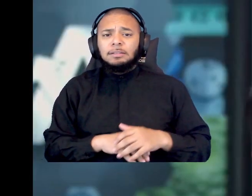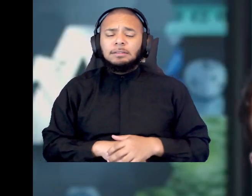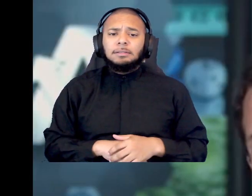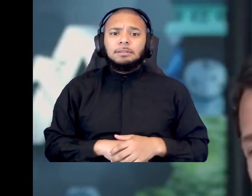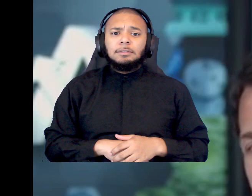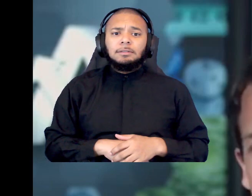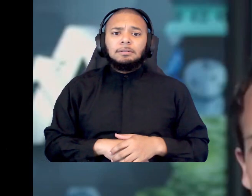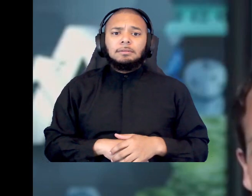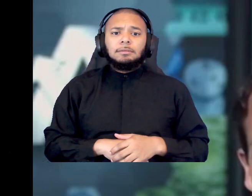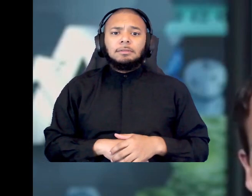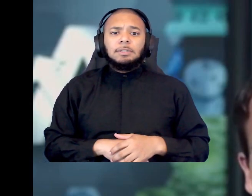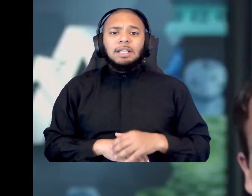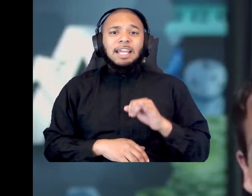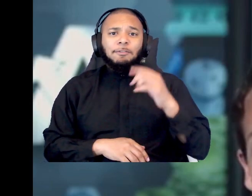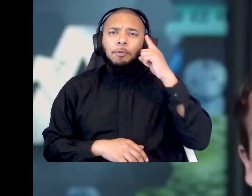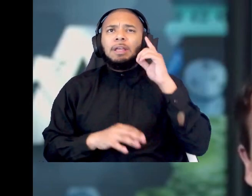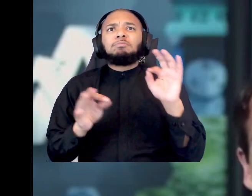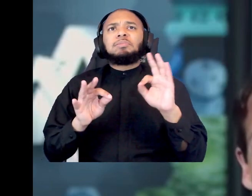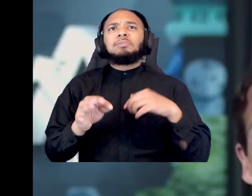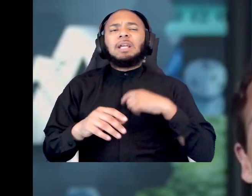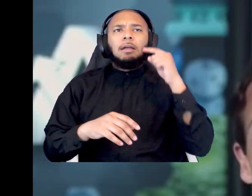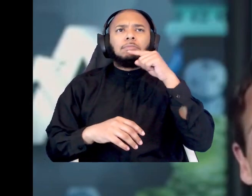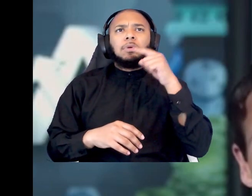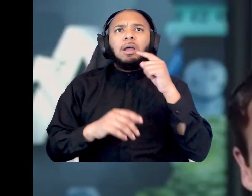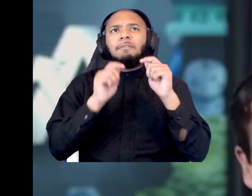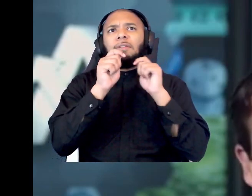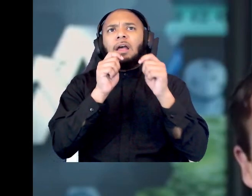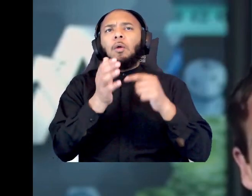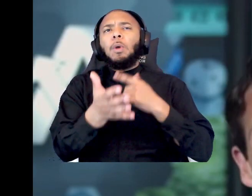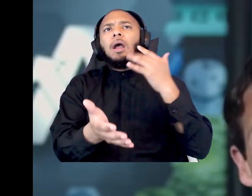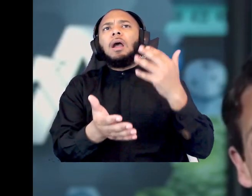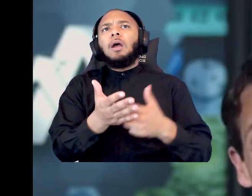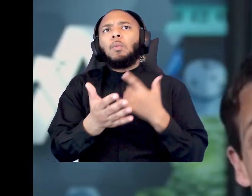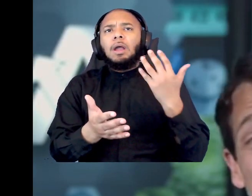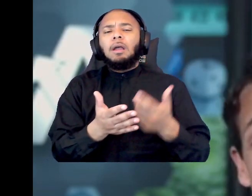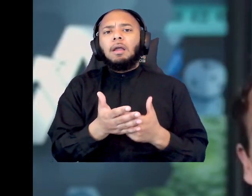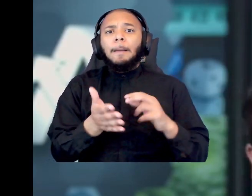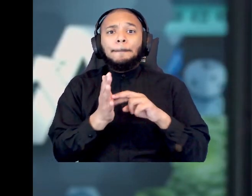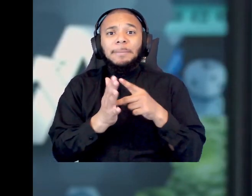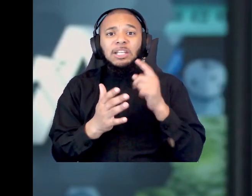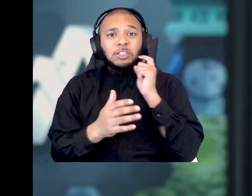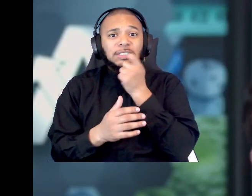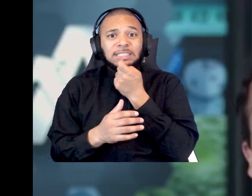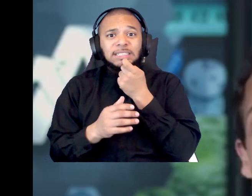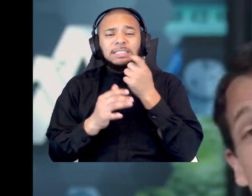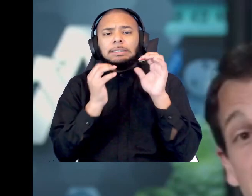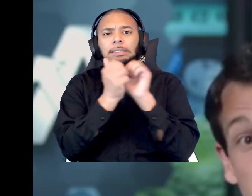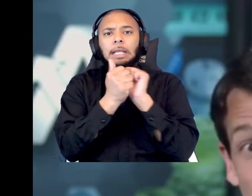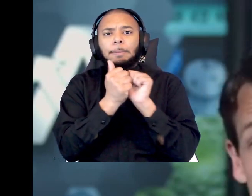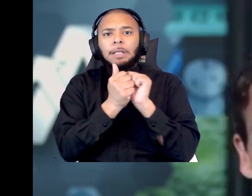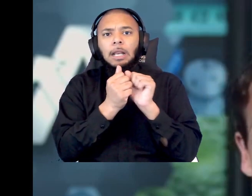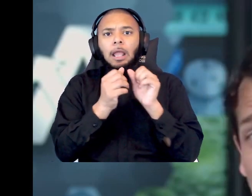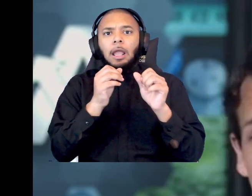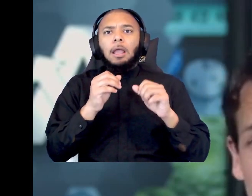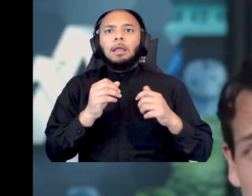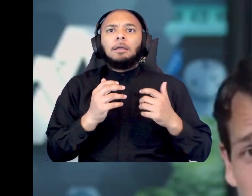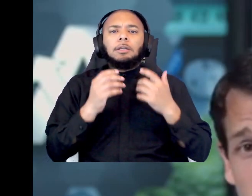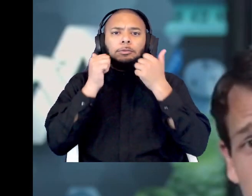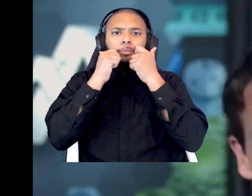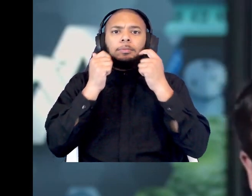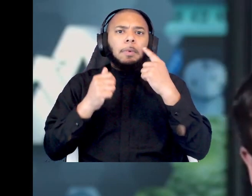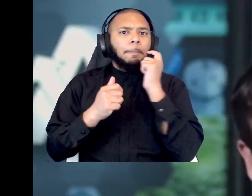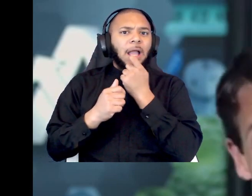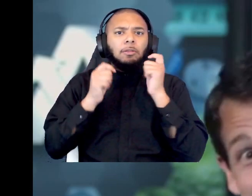like brush and floss every once in a while. And then you could build up major, major damage over the years by lying to yourself and saying, I don't